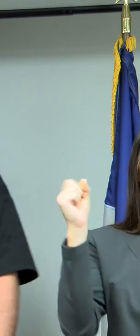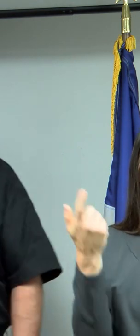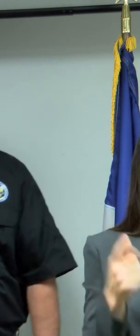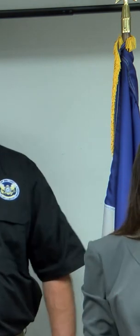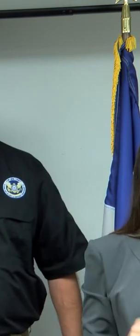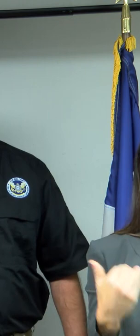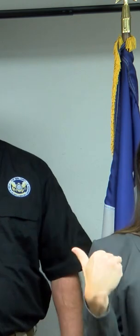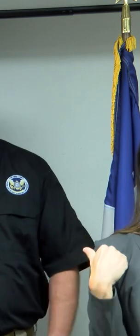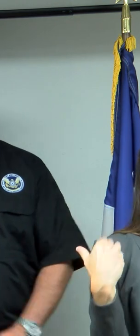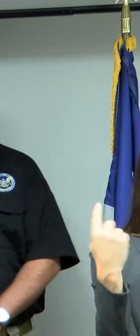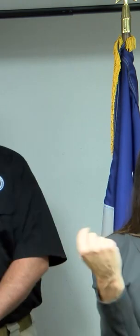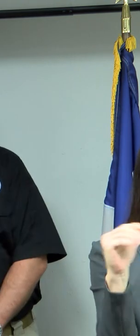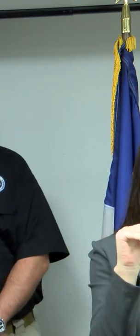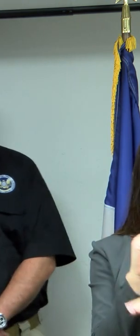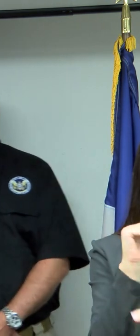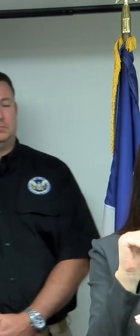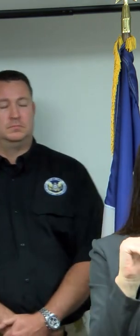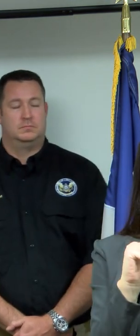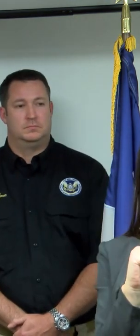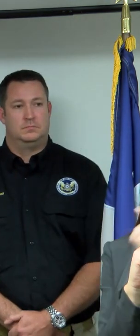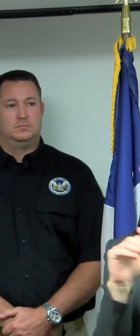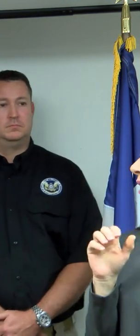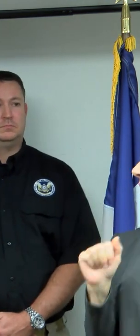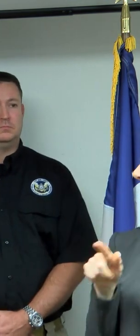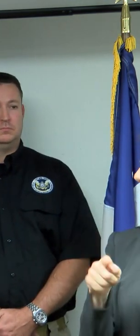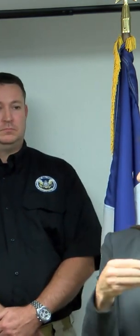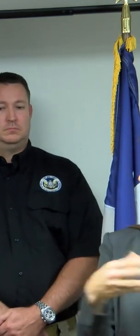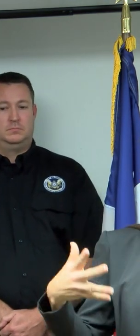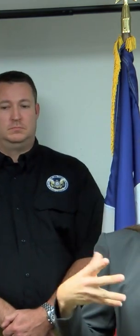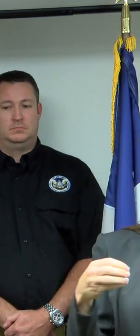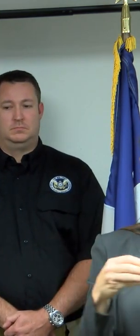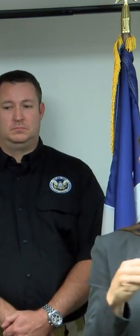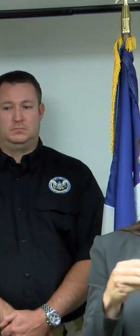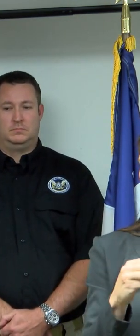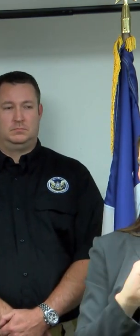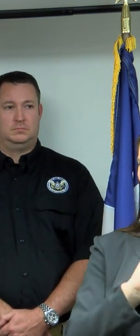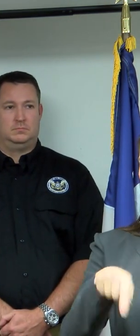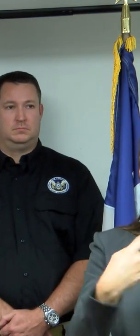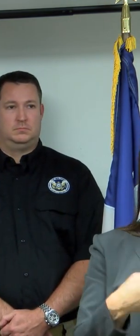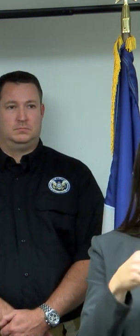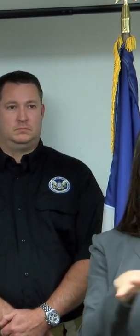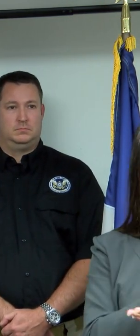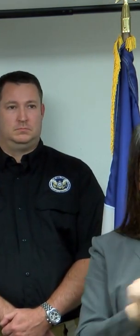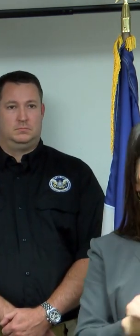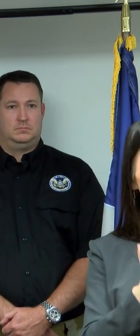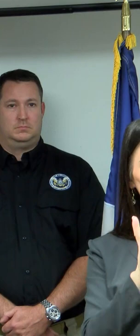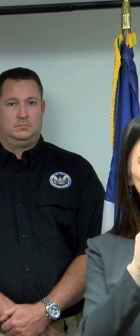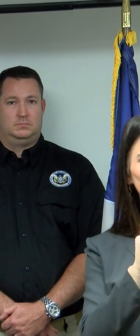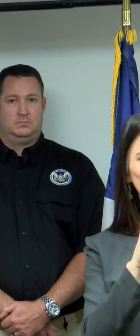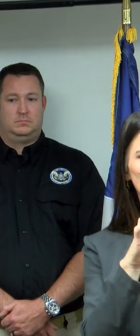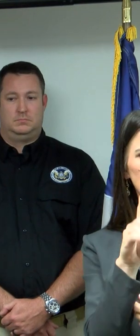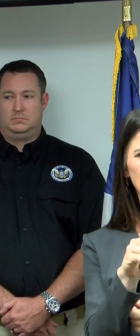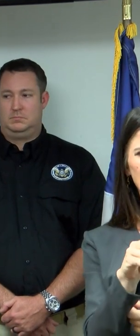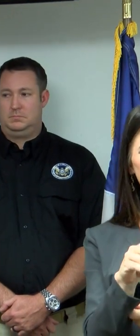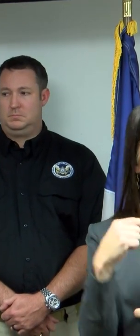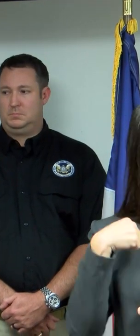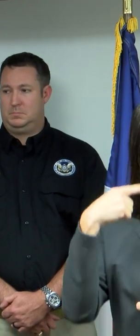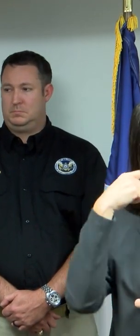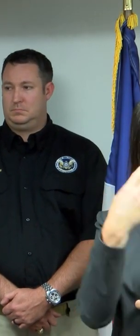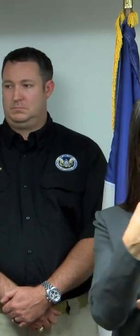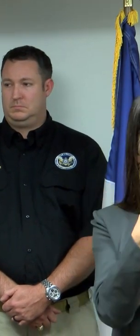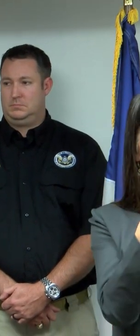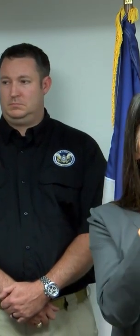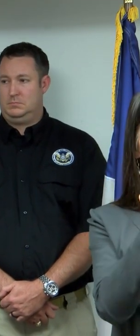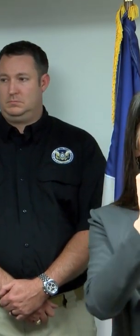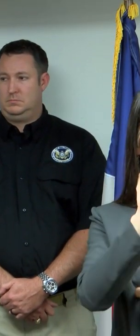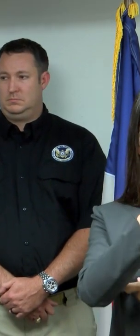talk about the other damage that residents in Fort Bend County experienced last night? It sounds like hail was also a big issue. So